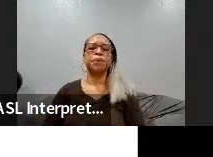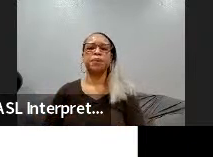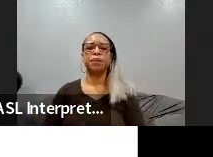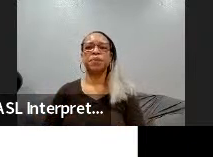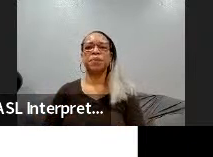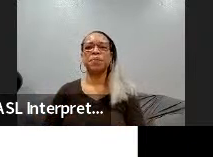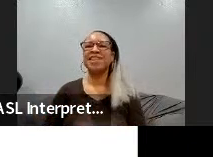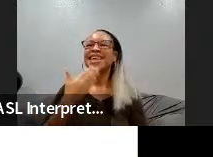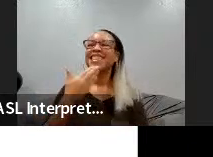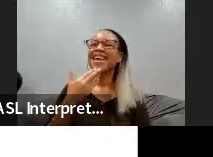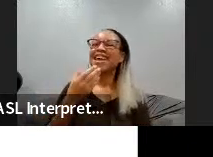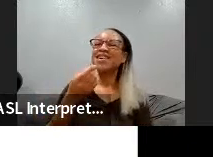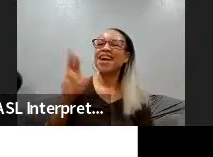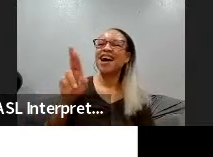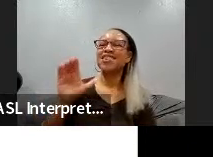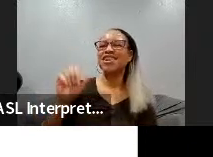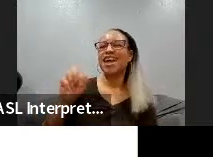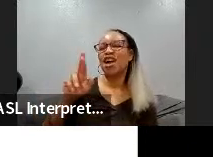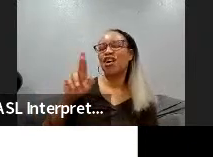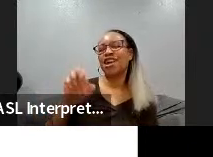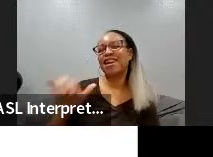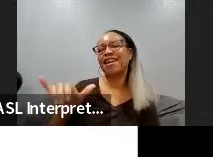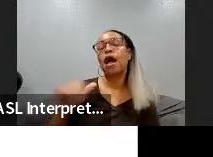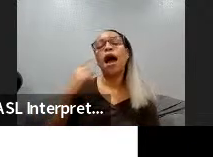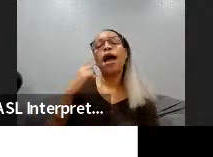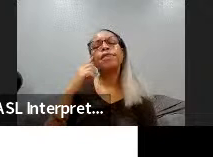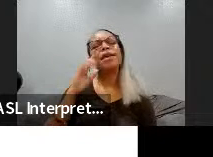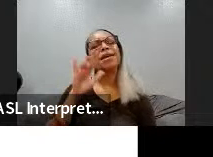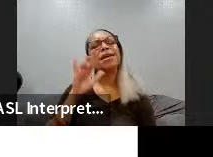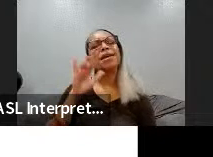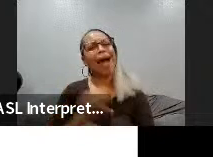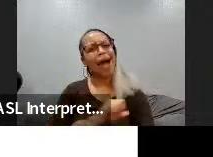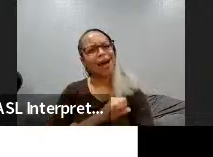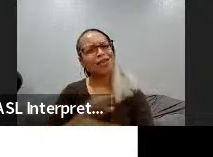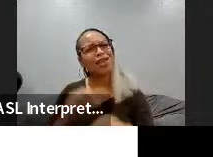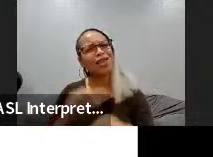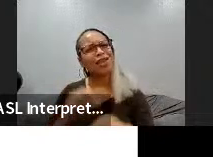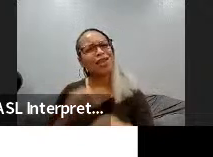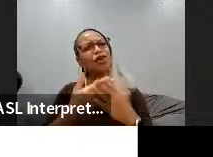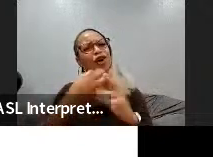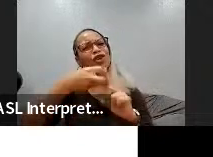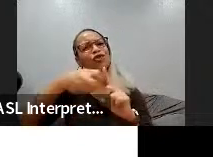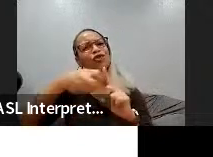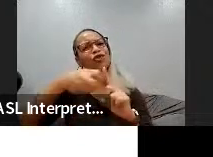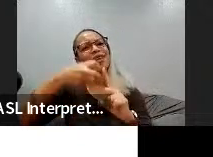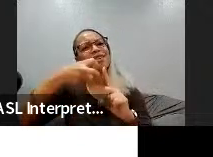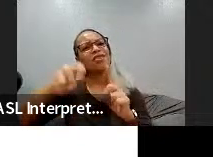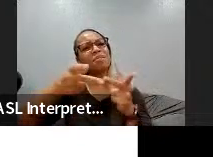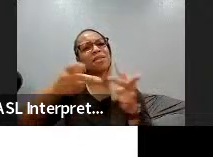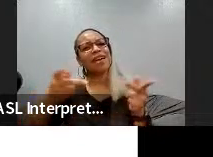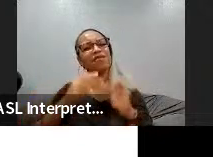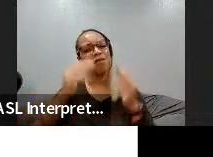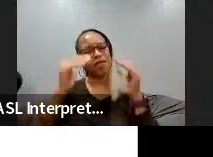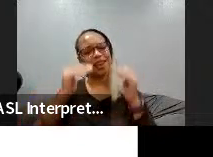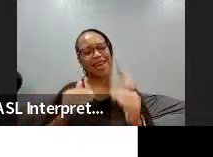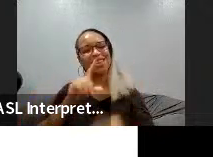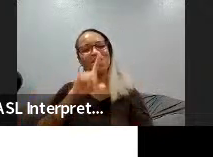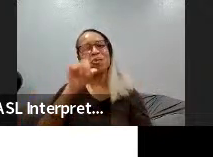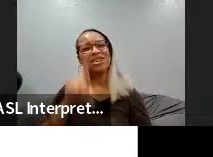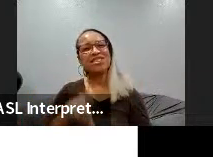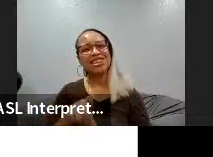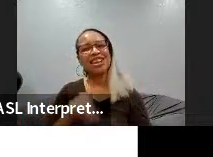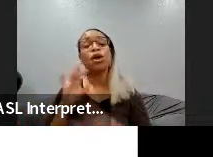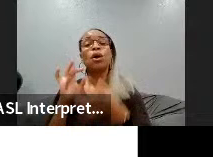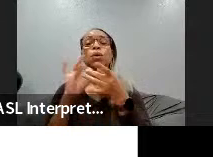Thanks, Dr. Carey. I think that's actually a good transition place for the next question around